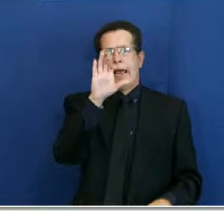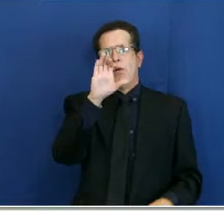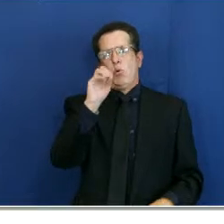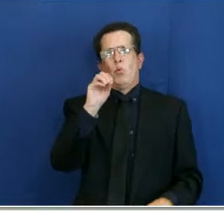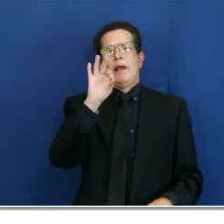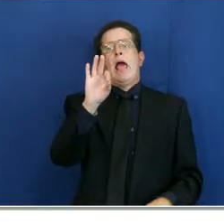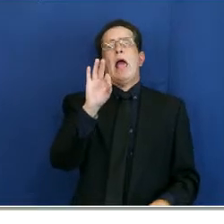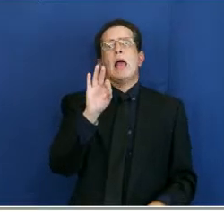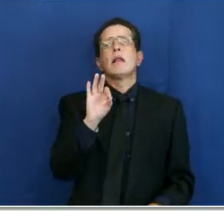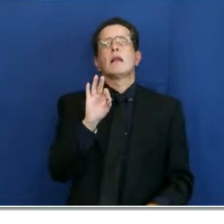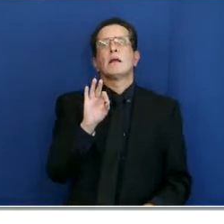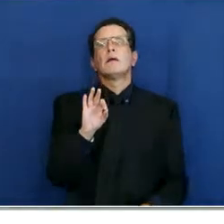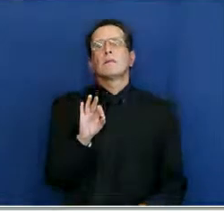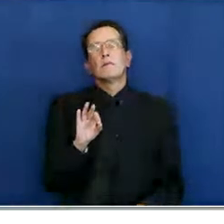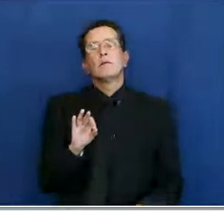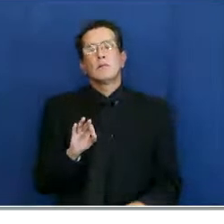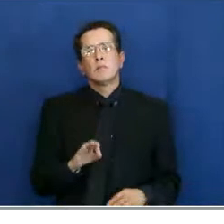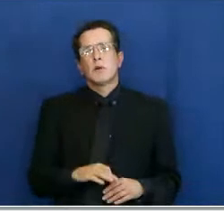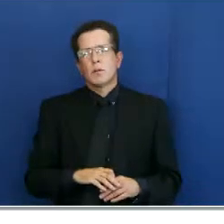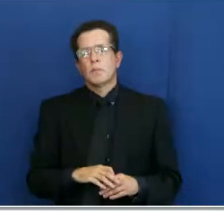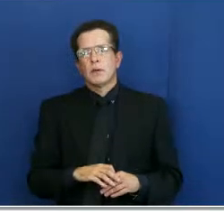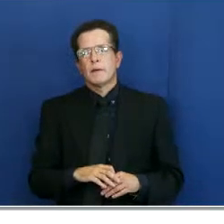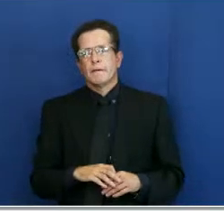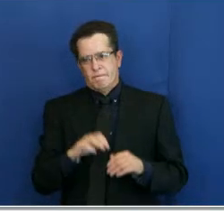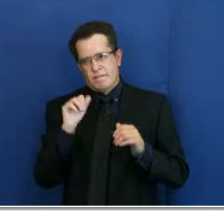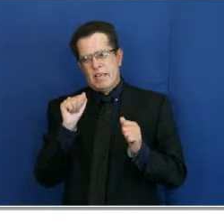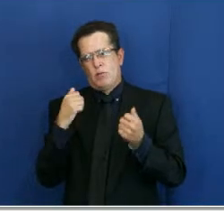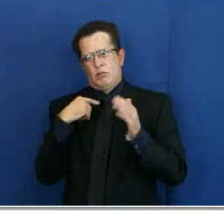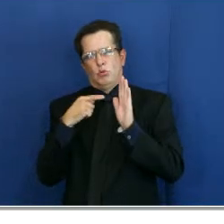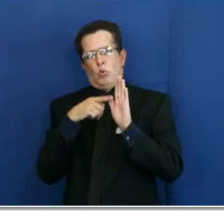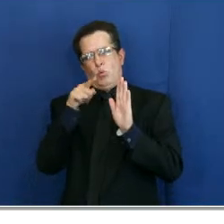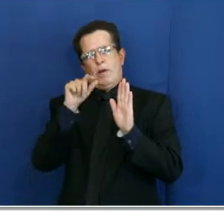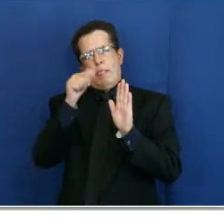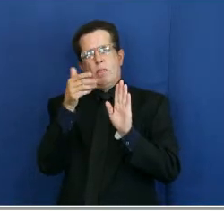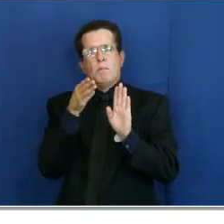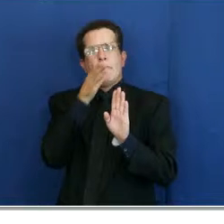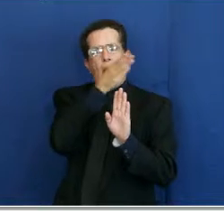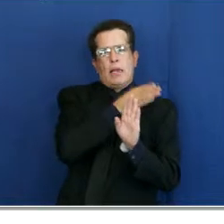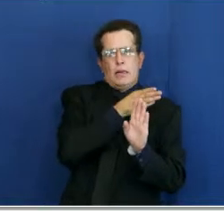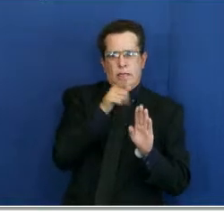19,909. Actually, please go back to the prior slide. Thank you.